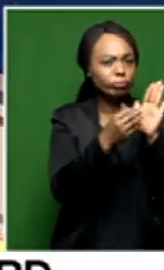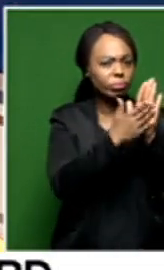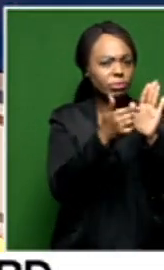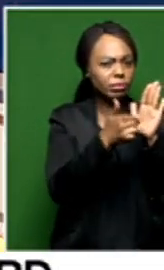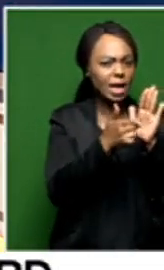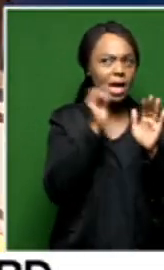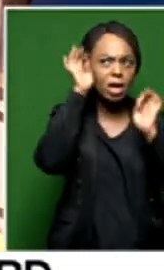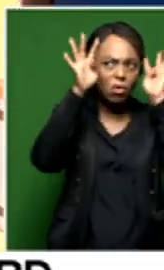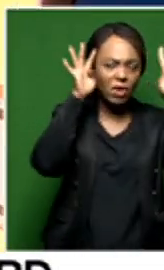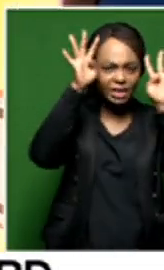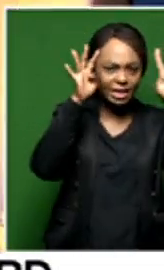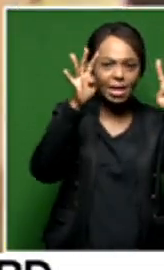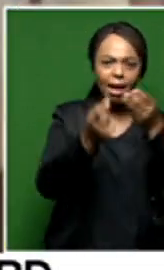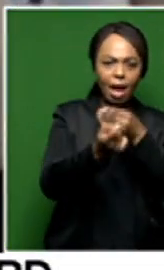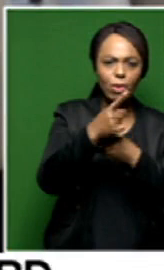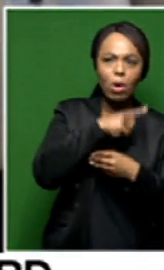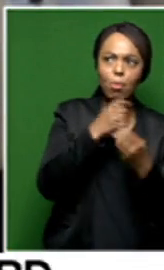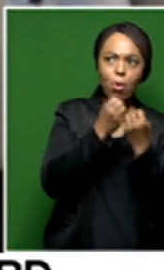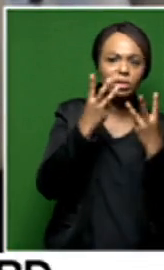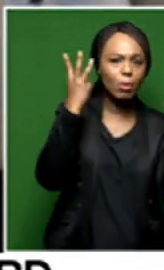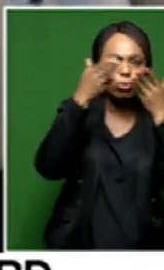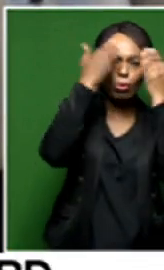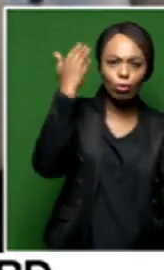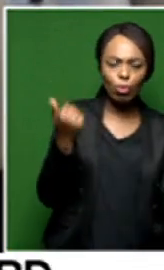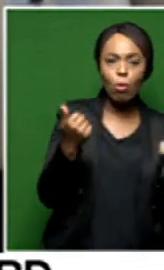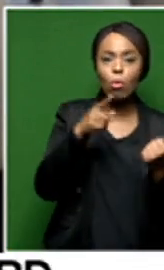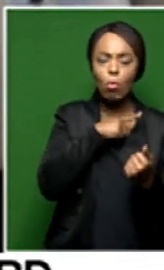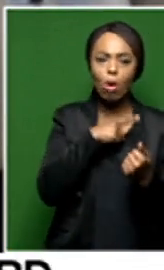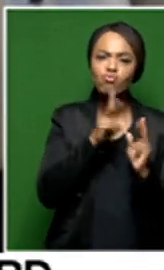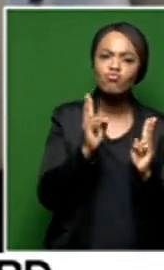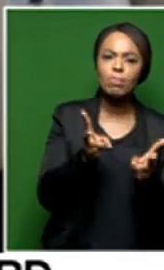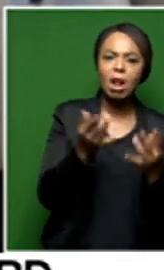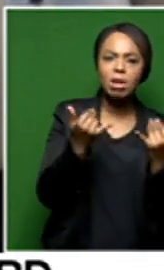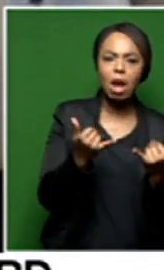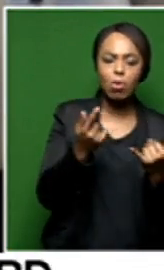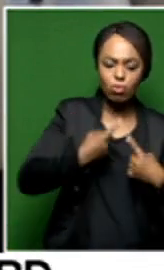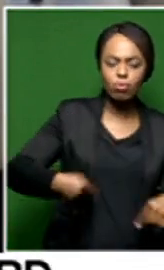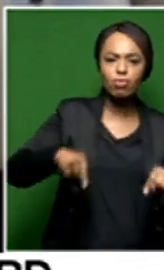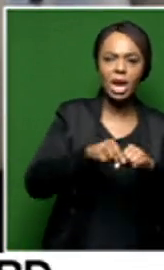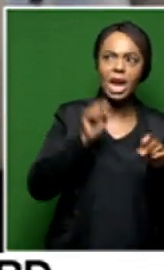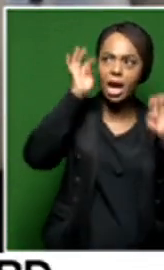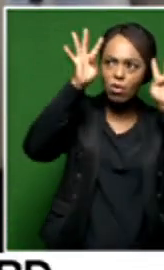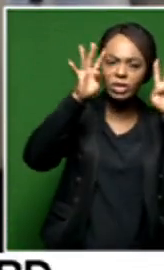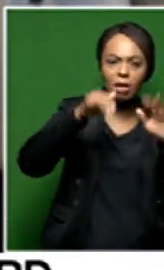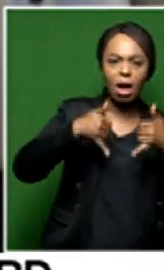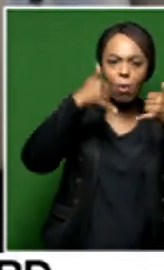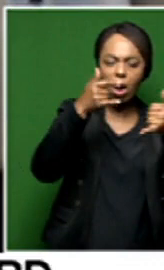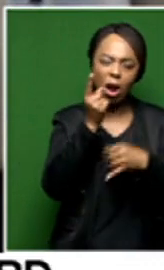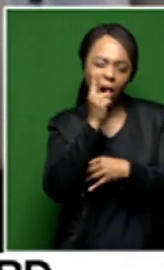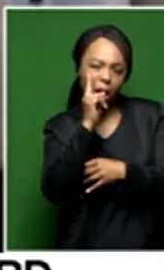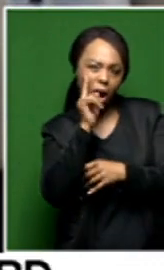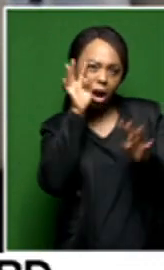of the innovation happening. That's it. Lots of people don't know this, that primarily we're an innovation award. Uh-huh. We look at innovation in